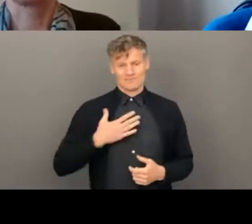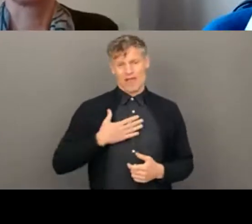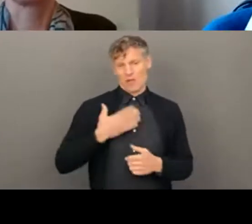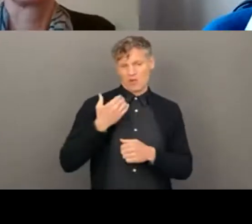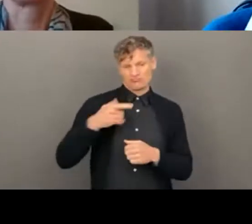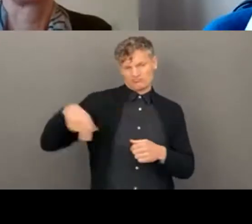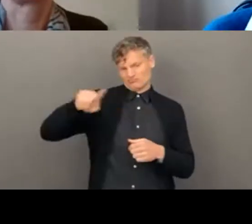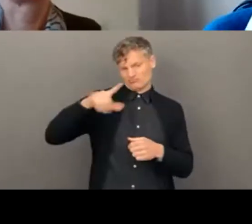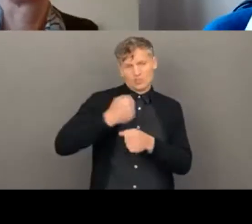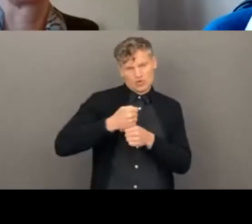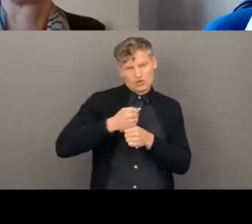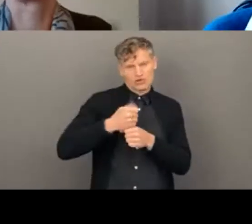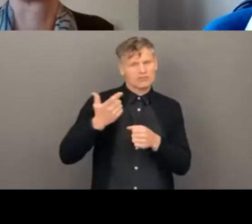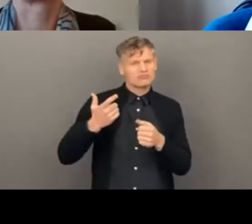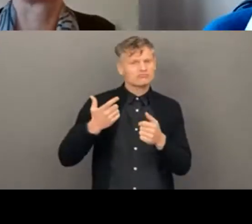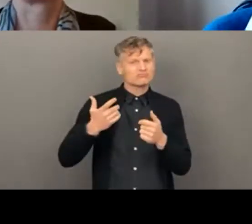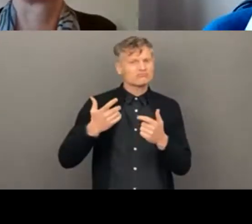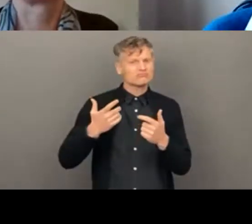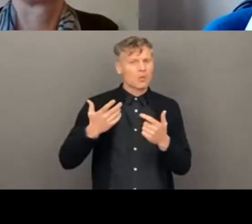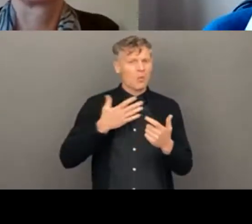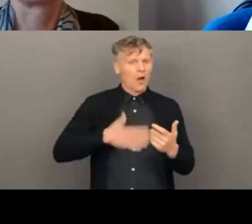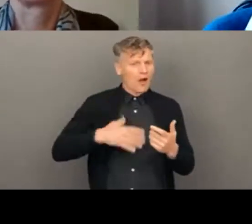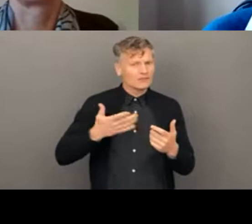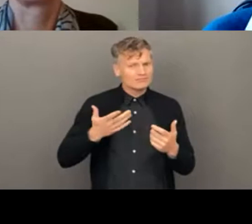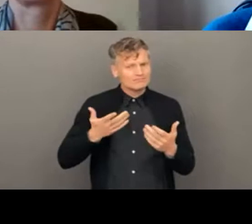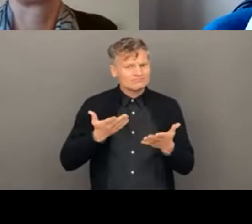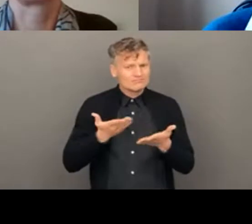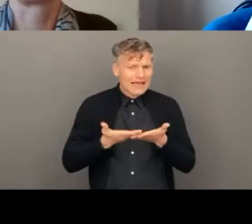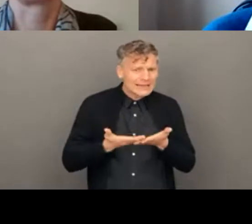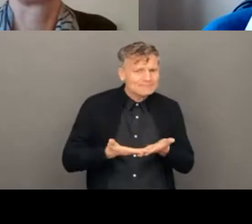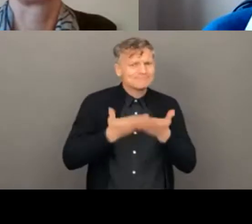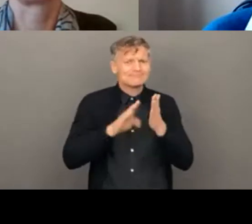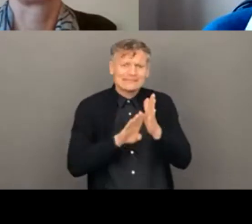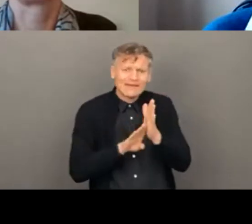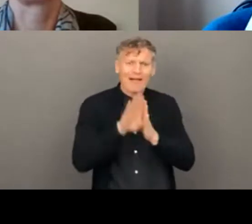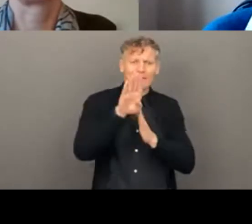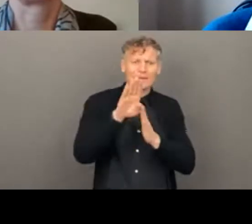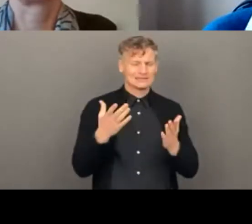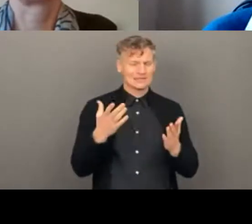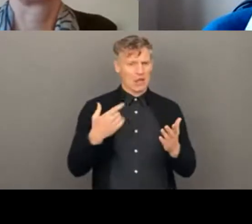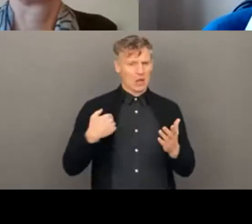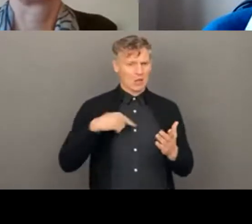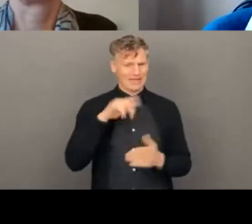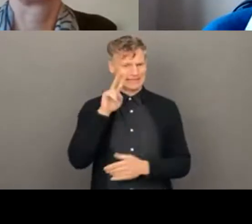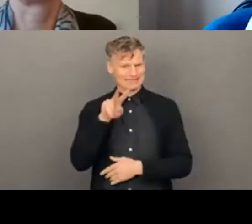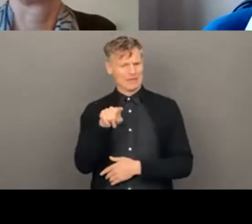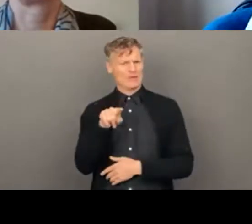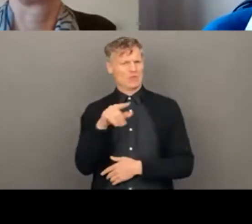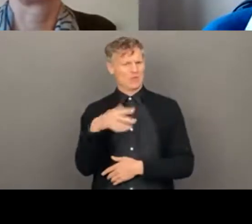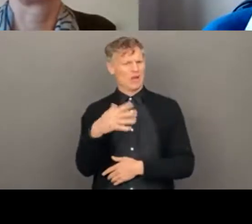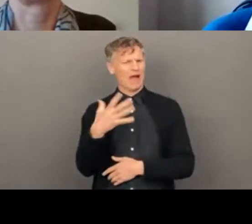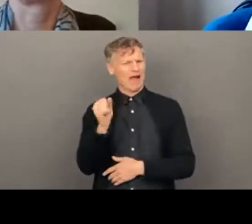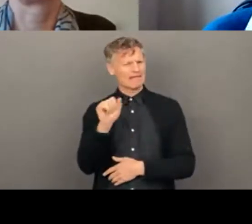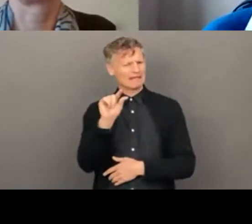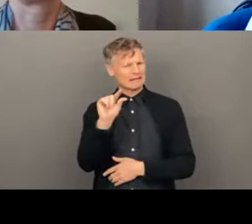sector, we've realized that we have a dichotomy in that 2 of our programs, we incorporate how